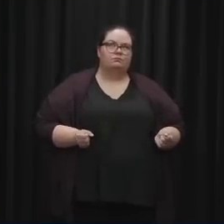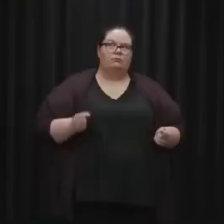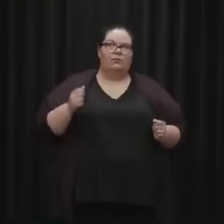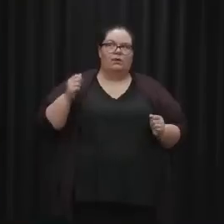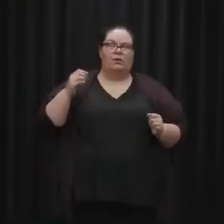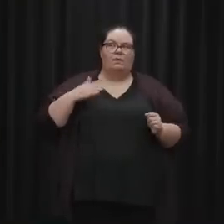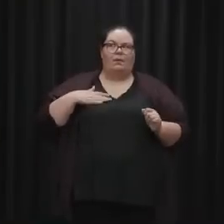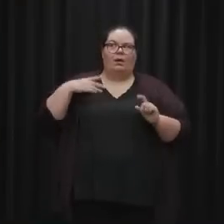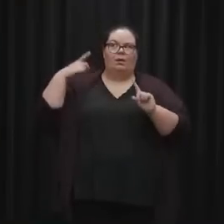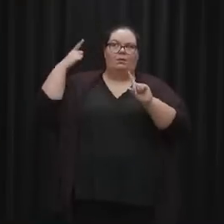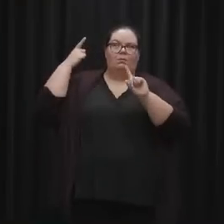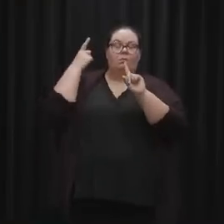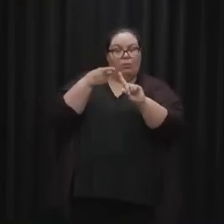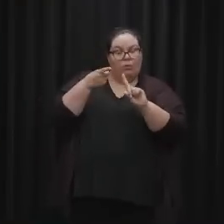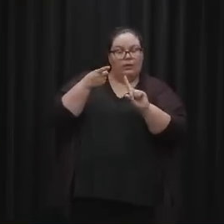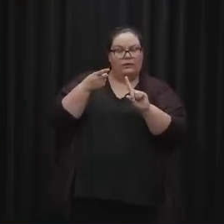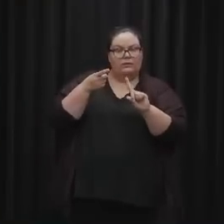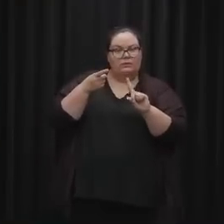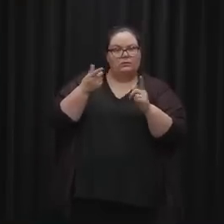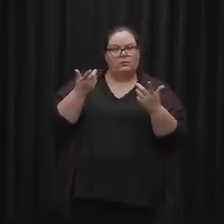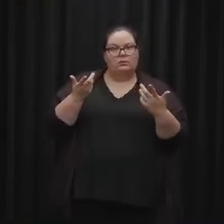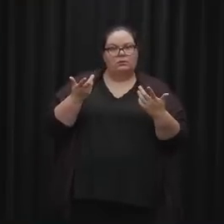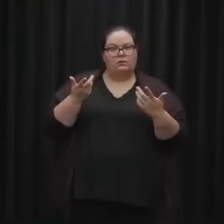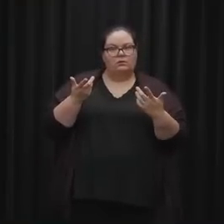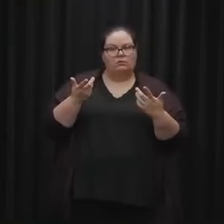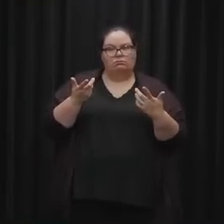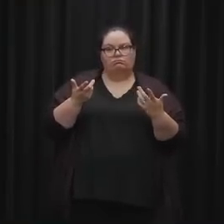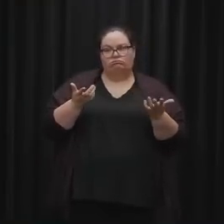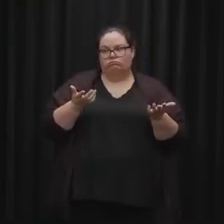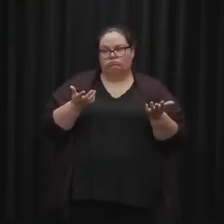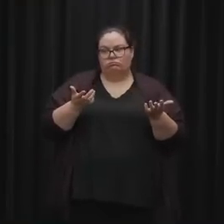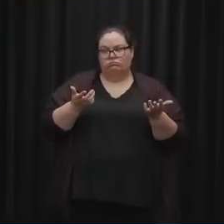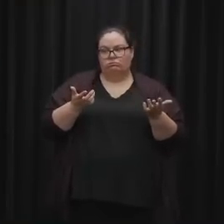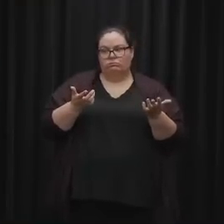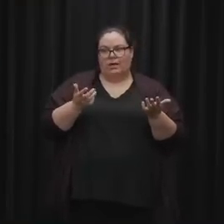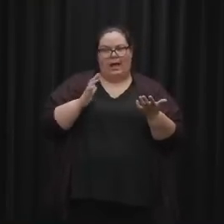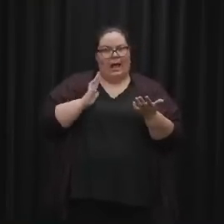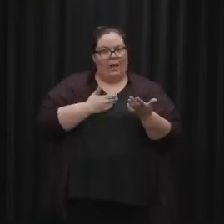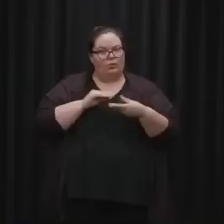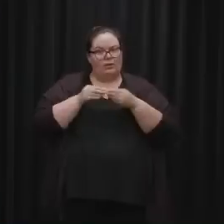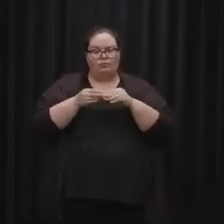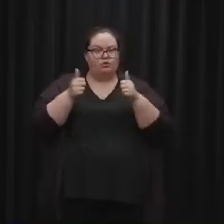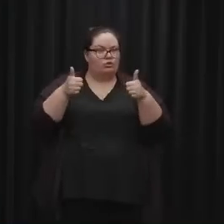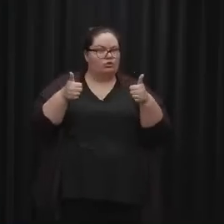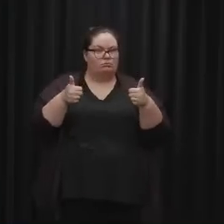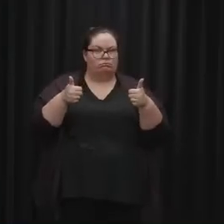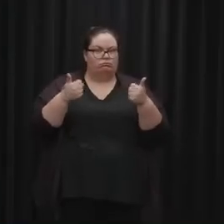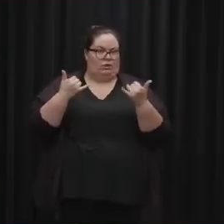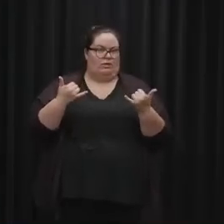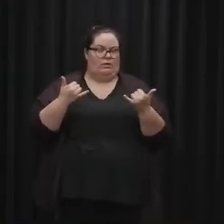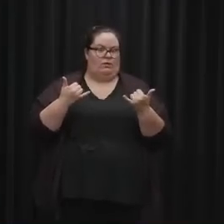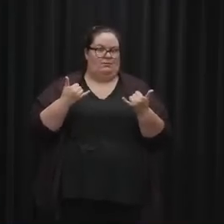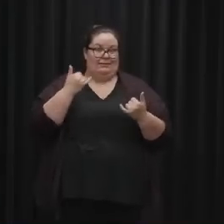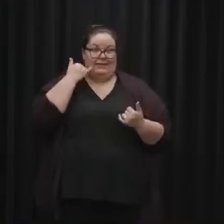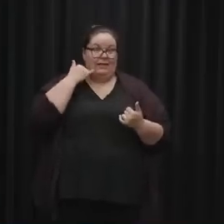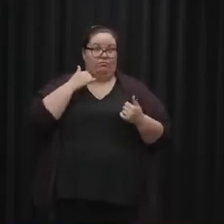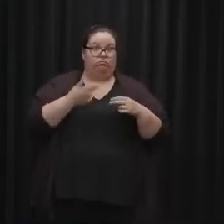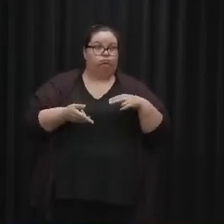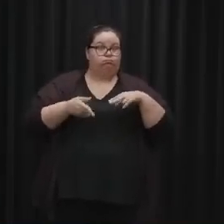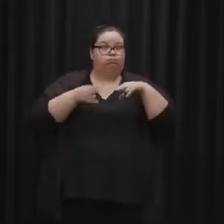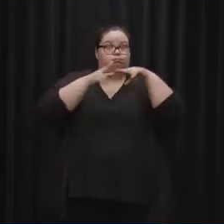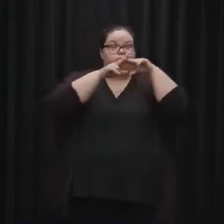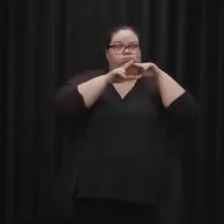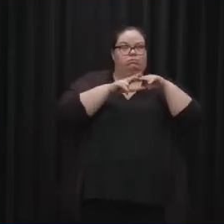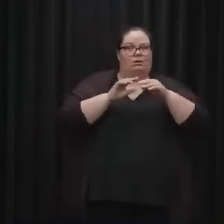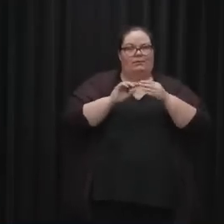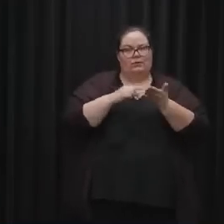this is basically saying, we have great results. And if that wasn't the case, there